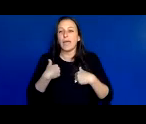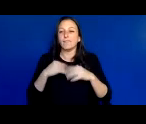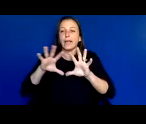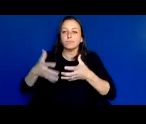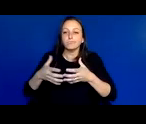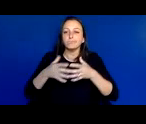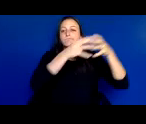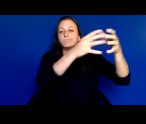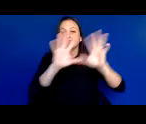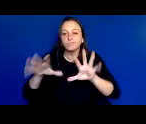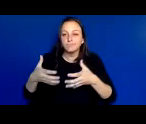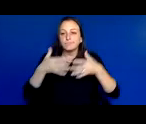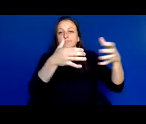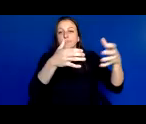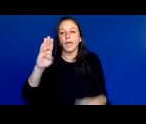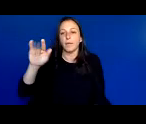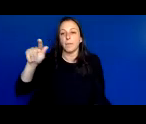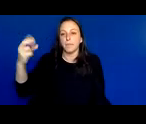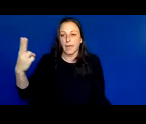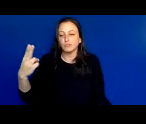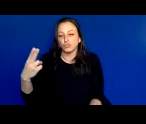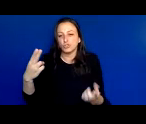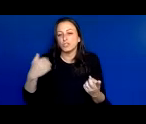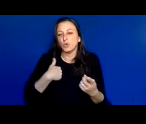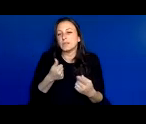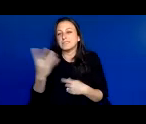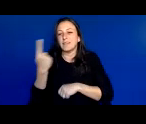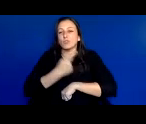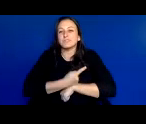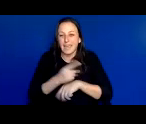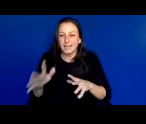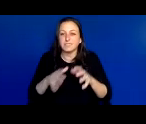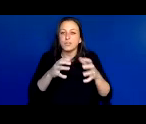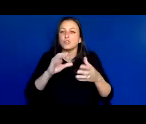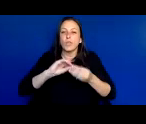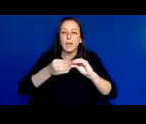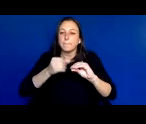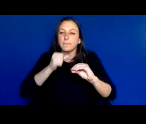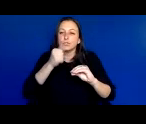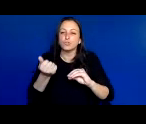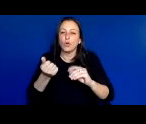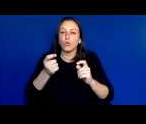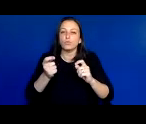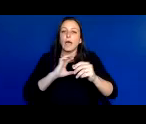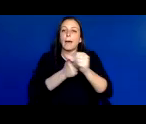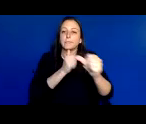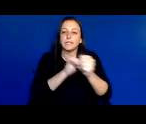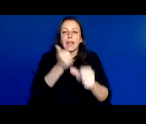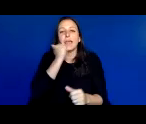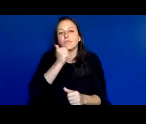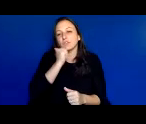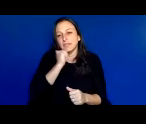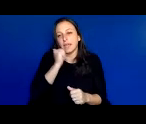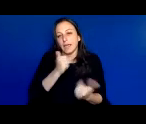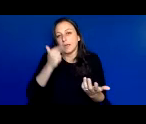is released every several days. So it's not something where the numbers are changed necessarily on a daily basis because of how the